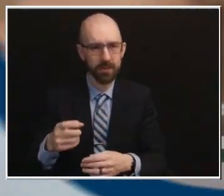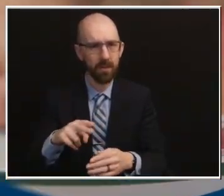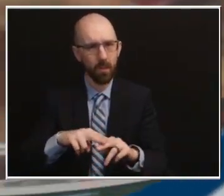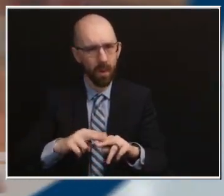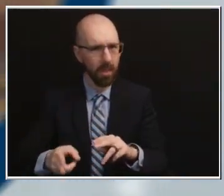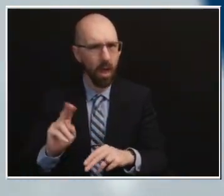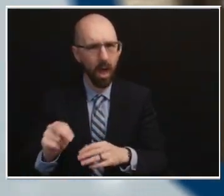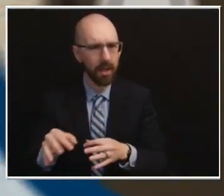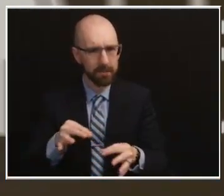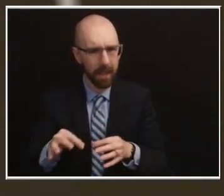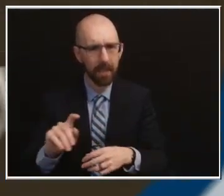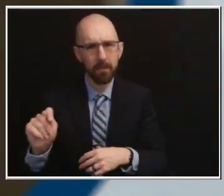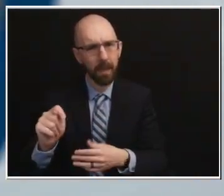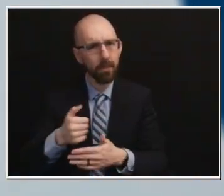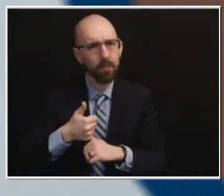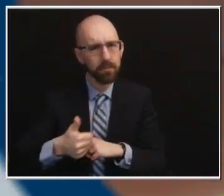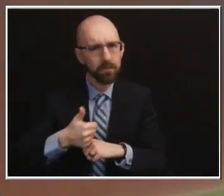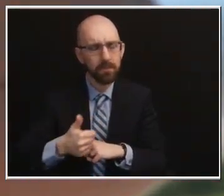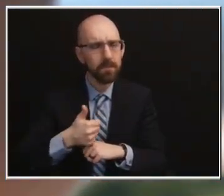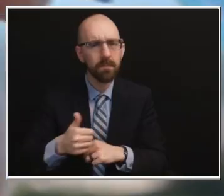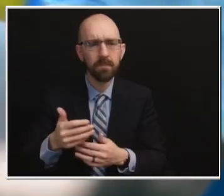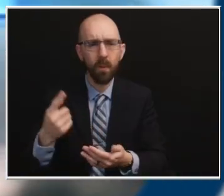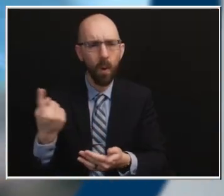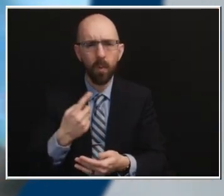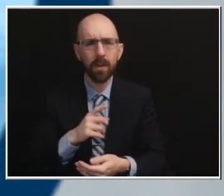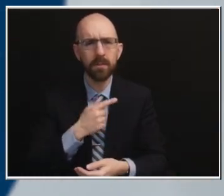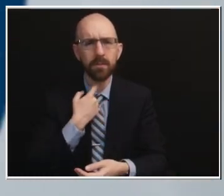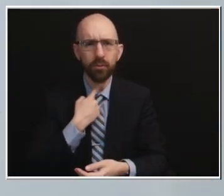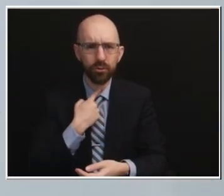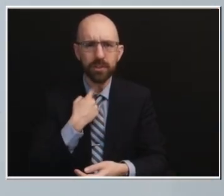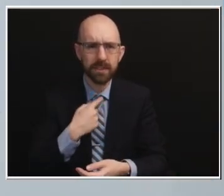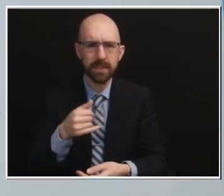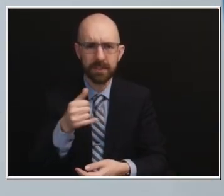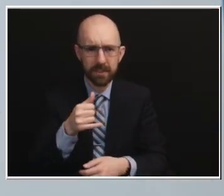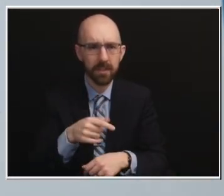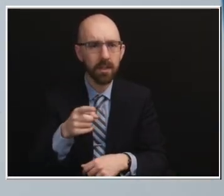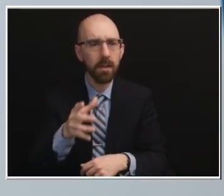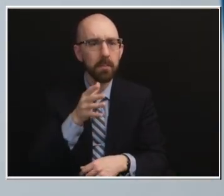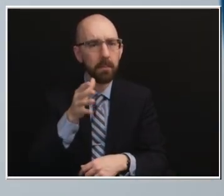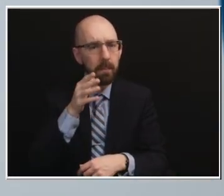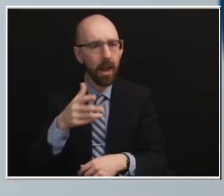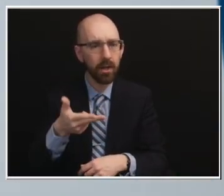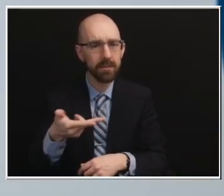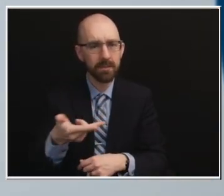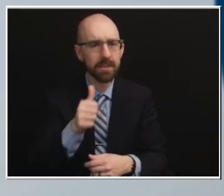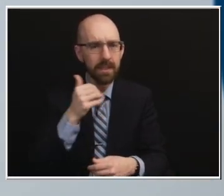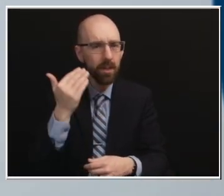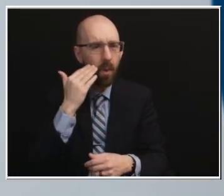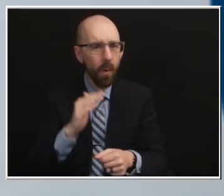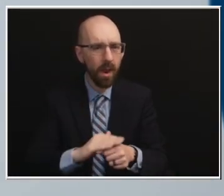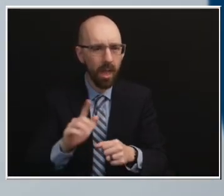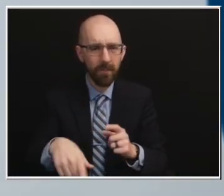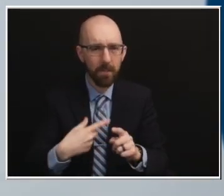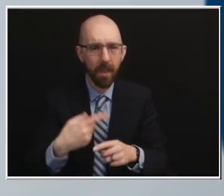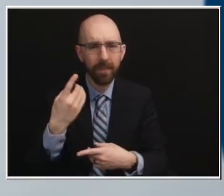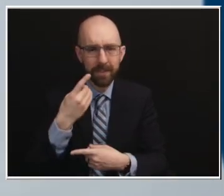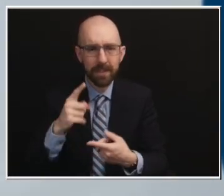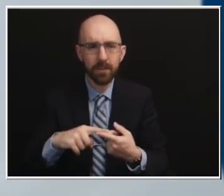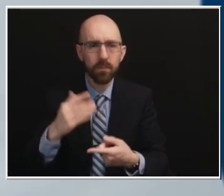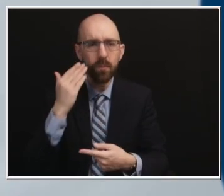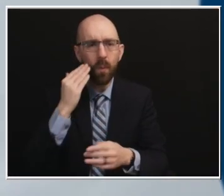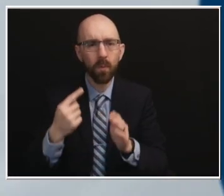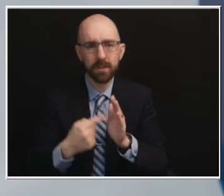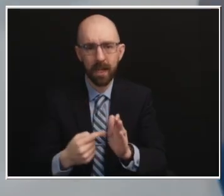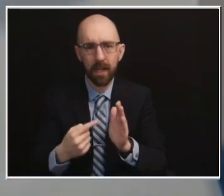use the restroom constantly, and always being thirsty. But she and her parents didn't know enough about the disease to know the signs. Nobody